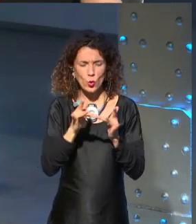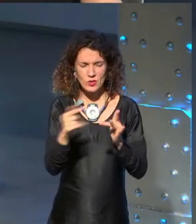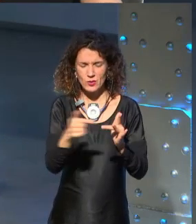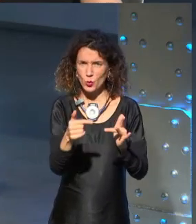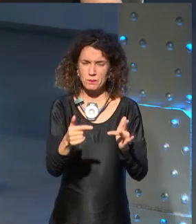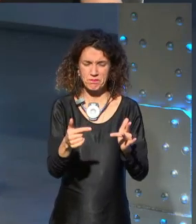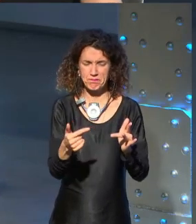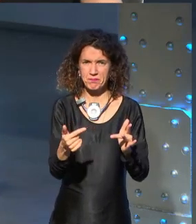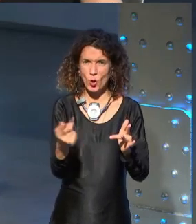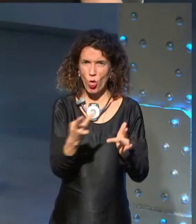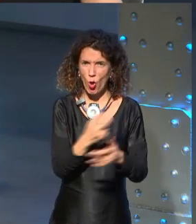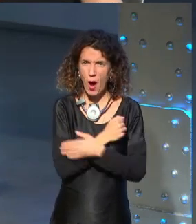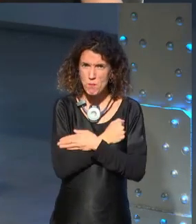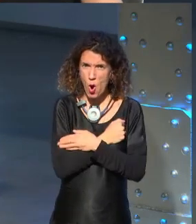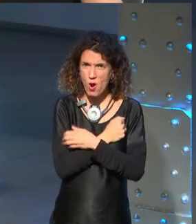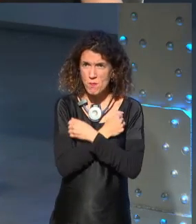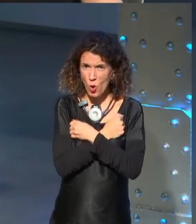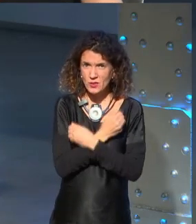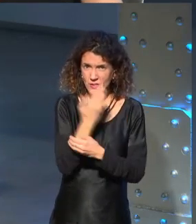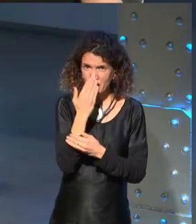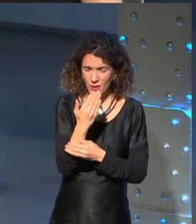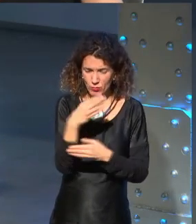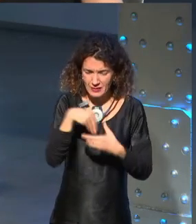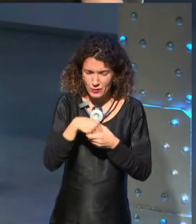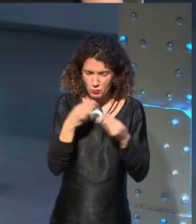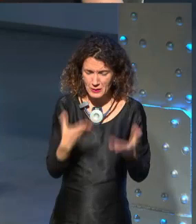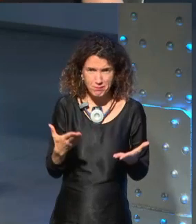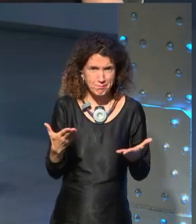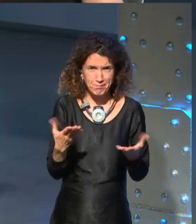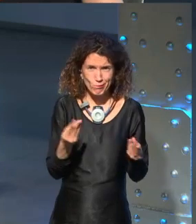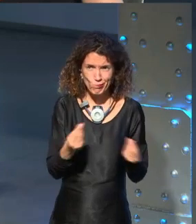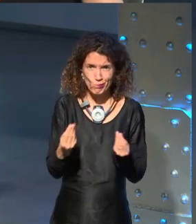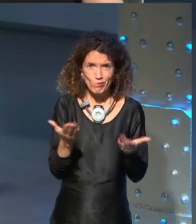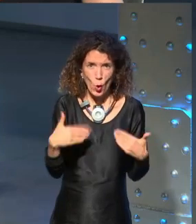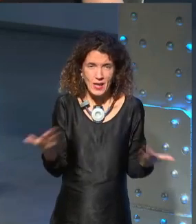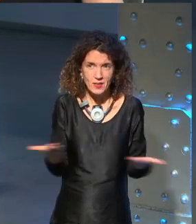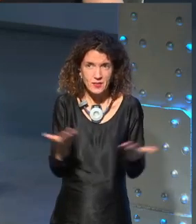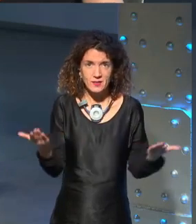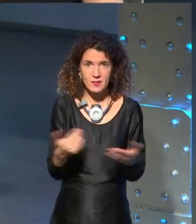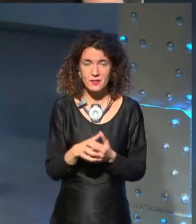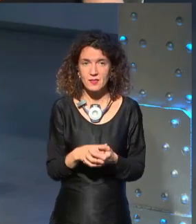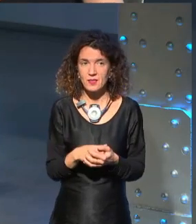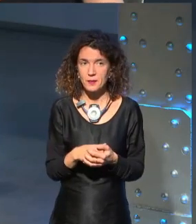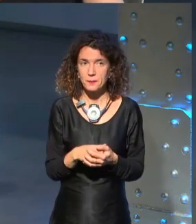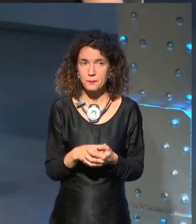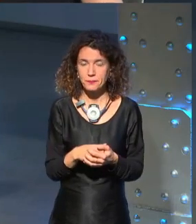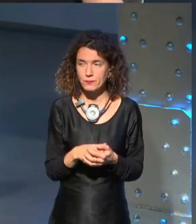the relationship between Dave and his wife is so awful? I mean, I don't think that they really love each other.